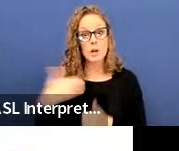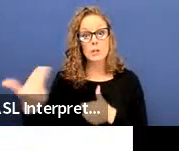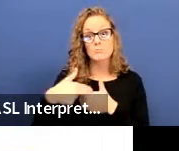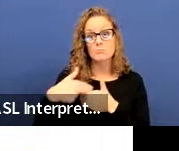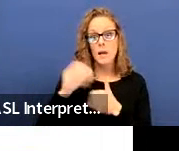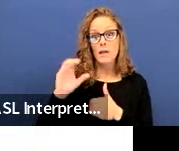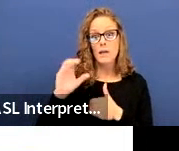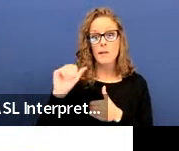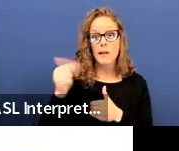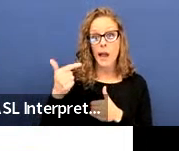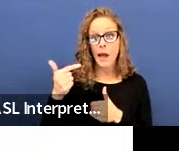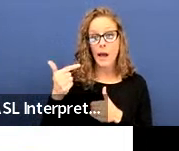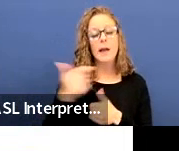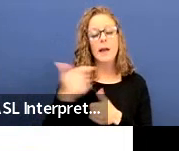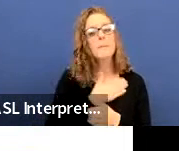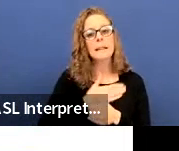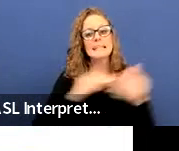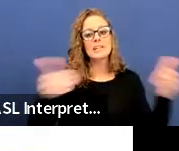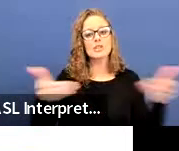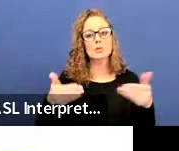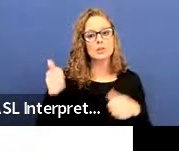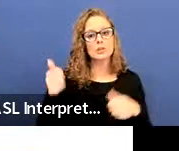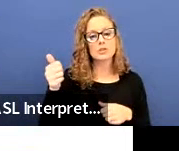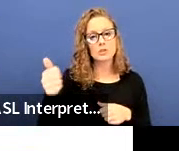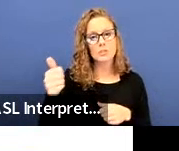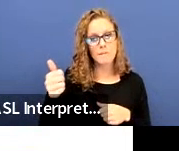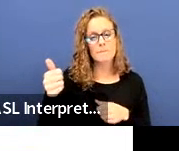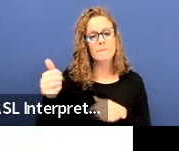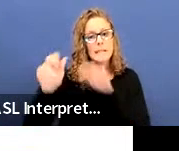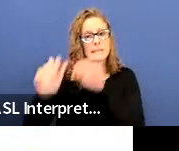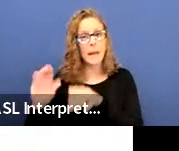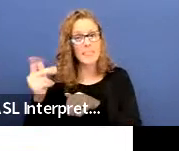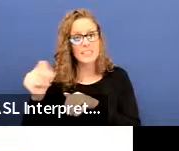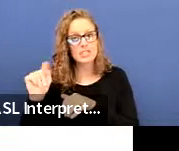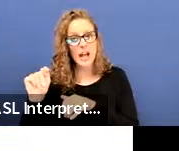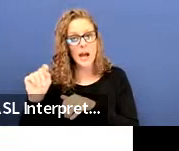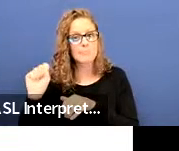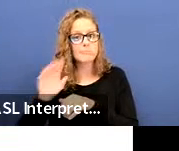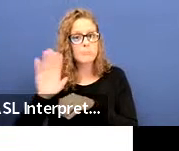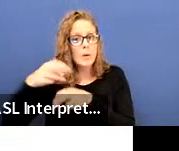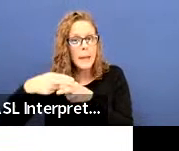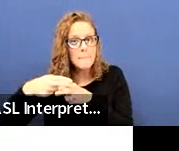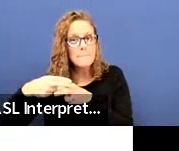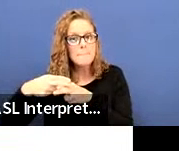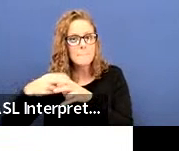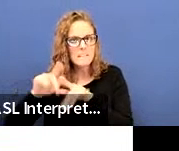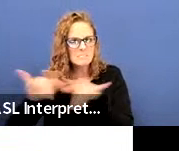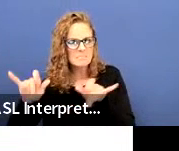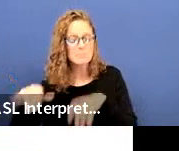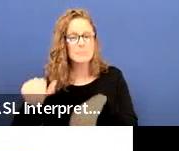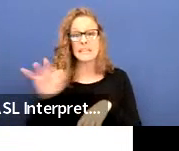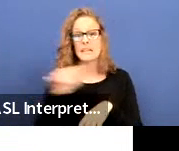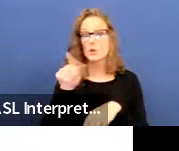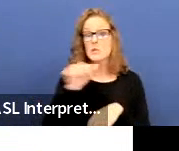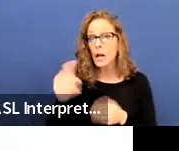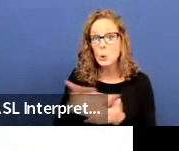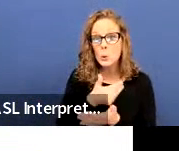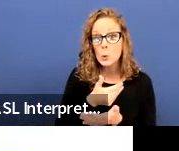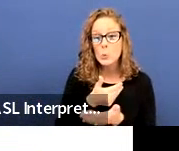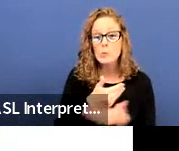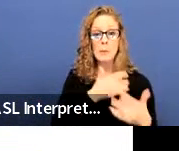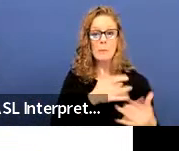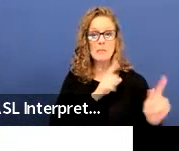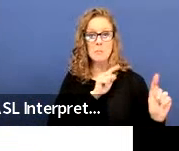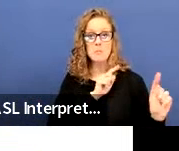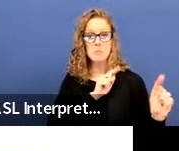introduce themselves in the chat. And for those of us who aren't new, but are regulars